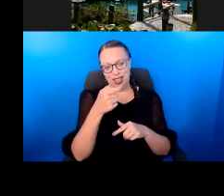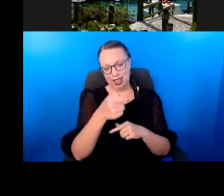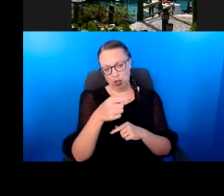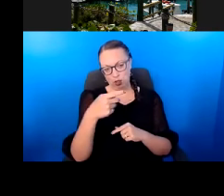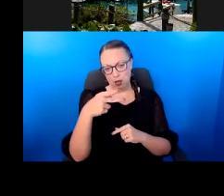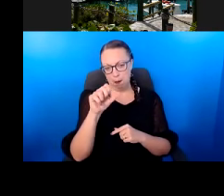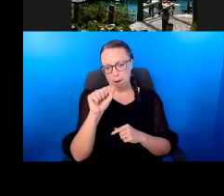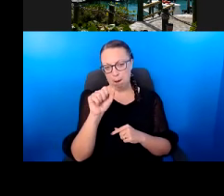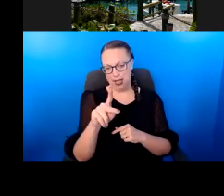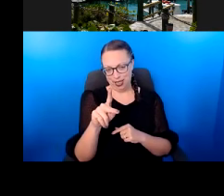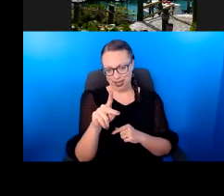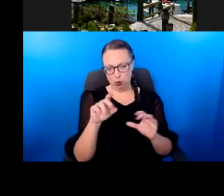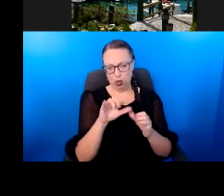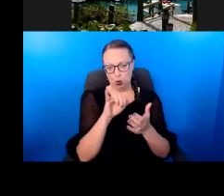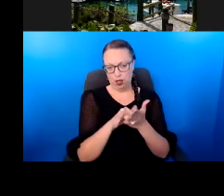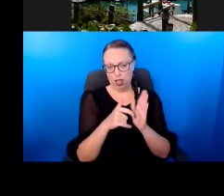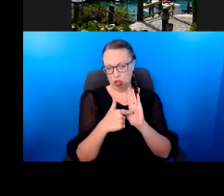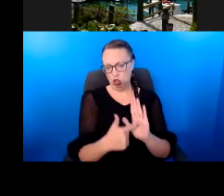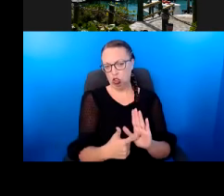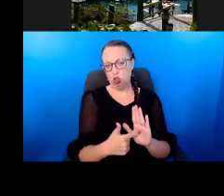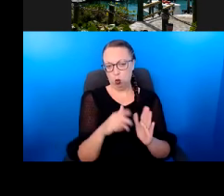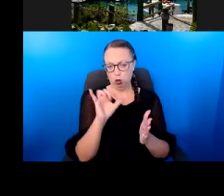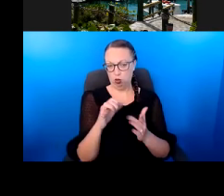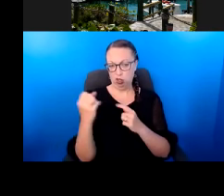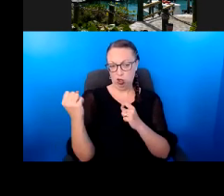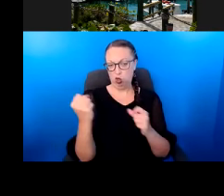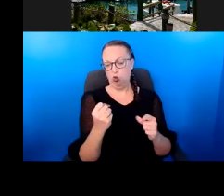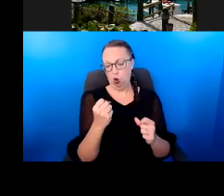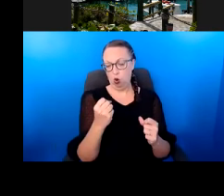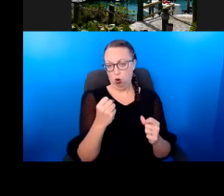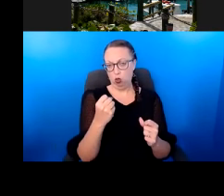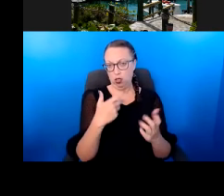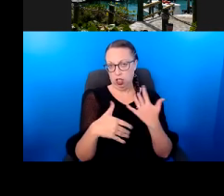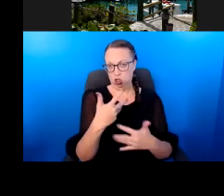show that there is this very robust interaction.